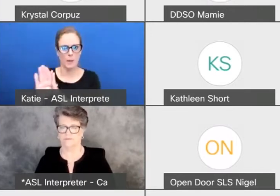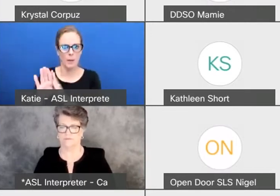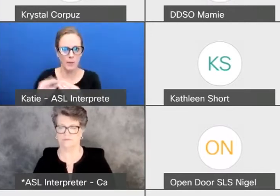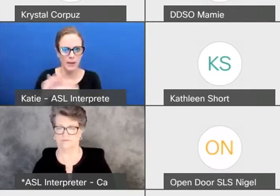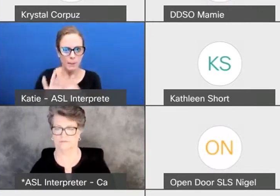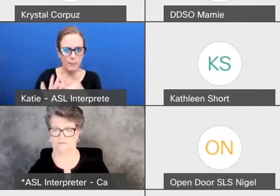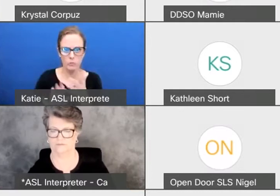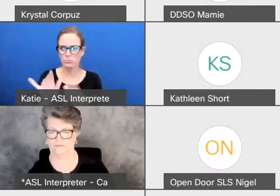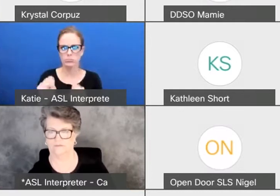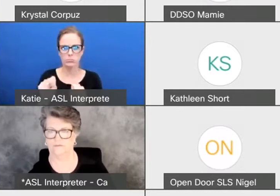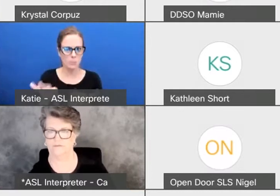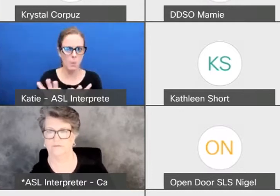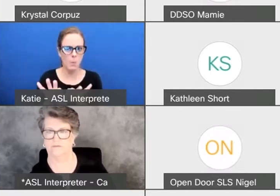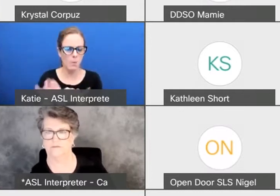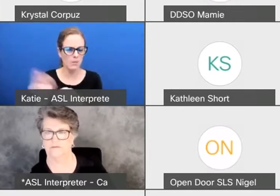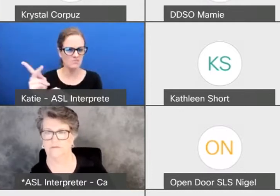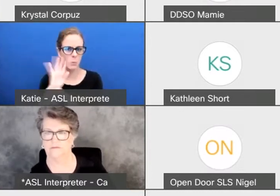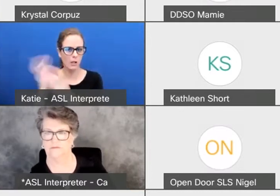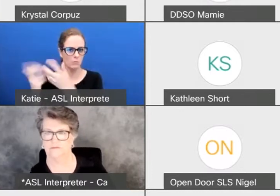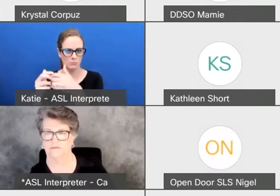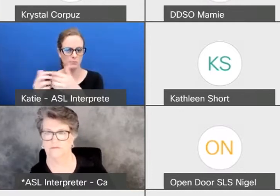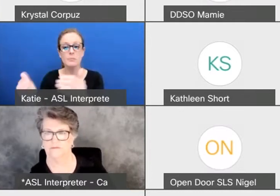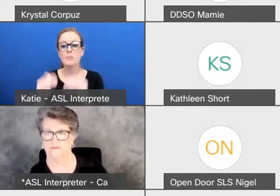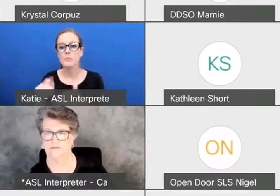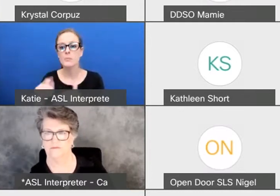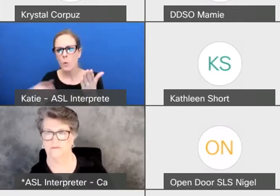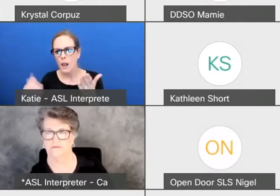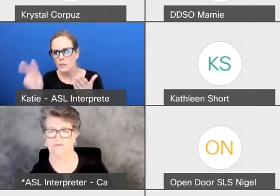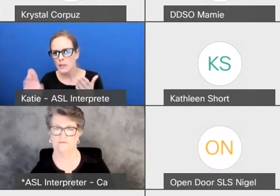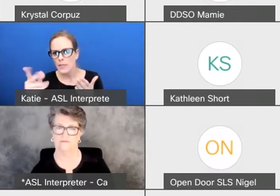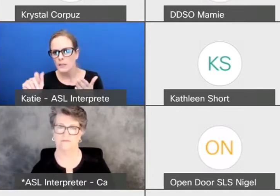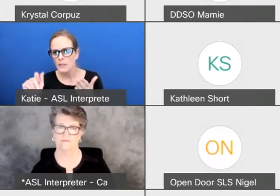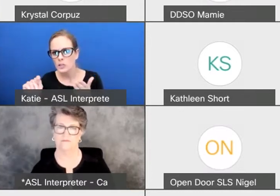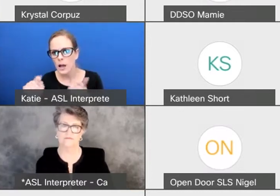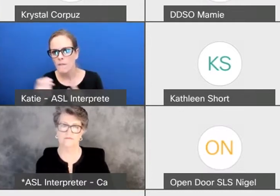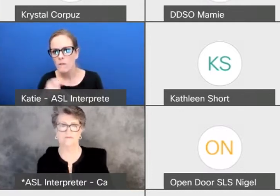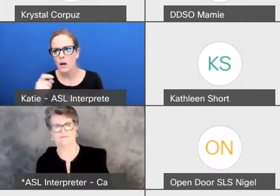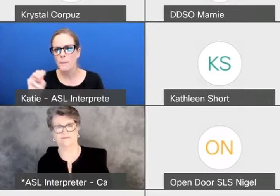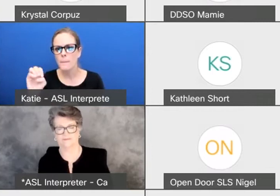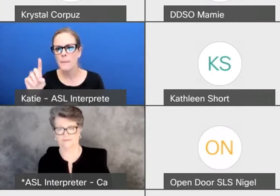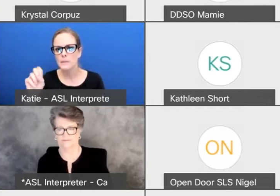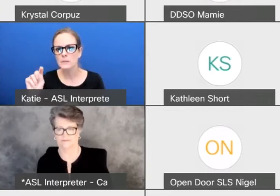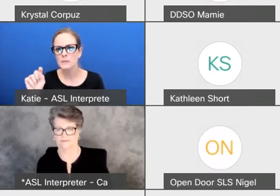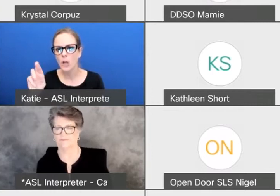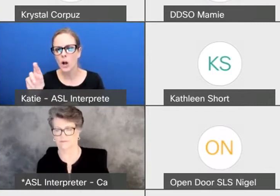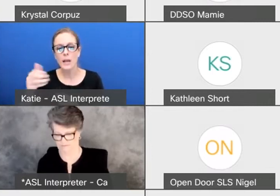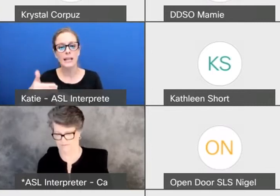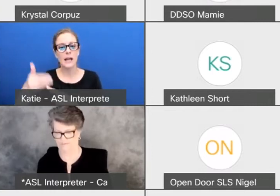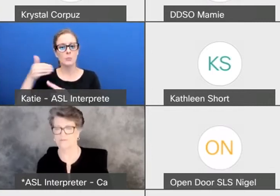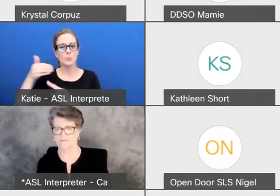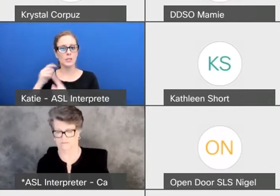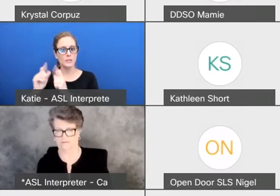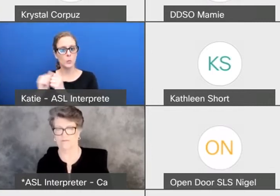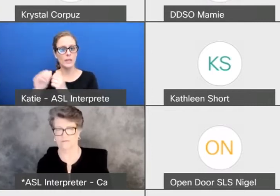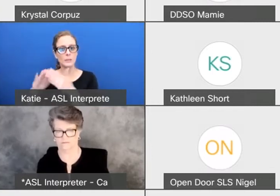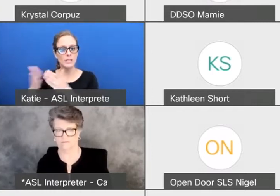All right. And we have, oh, sorry, from MedStar. In a previous coffee with Community Services, we were told